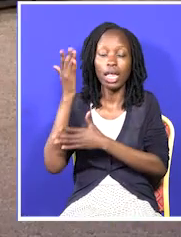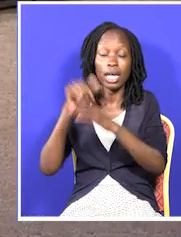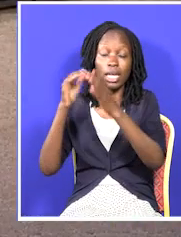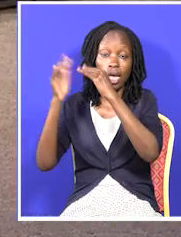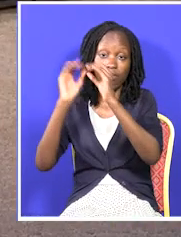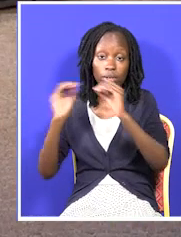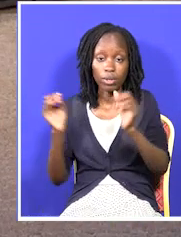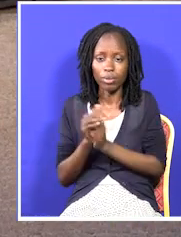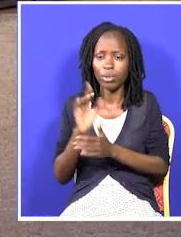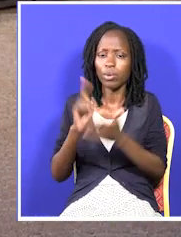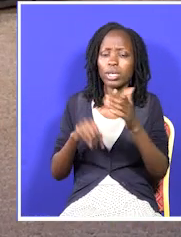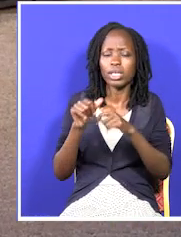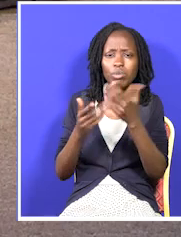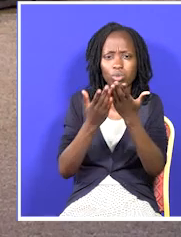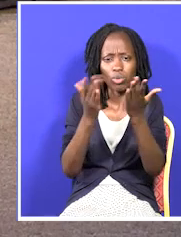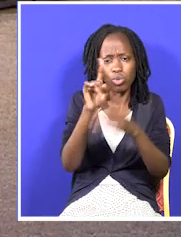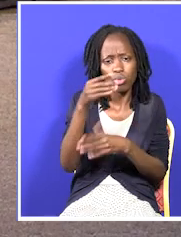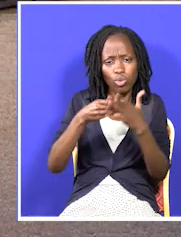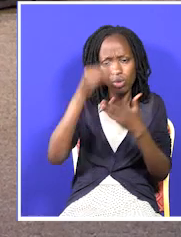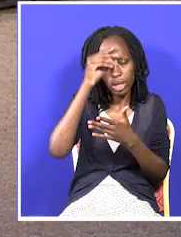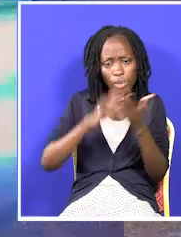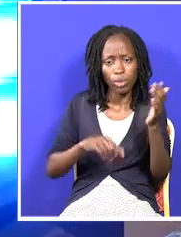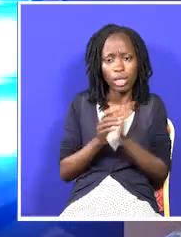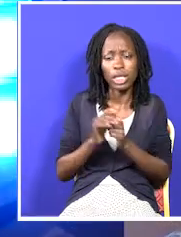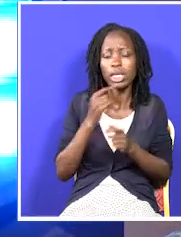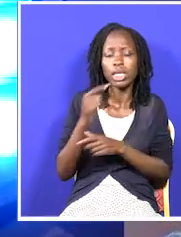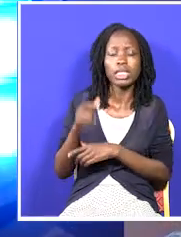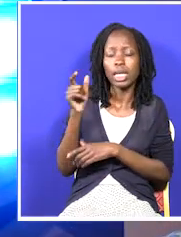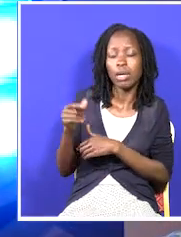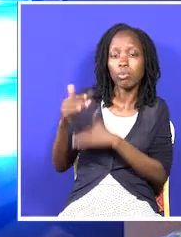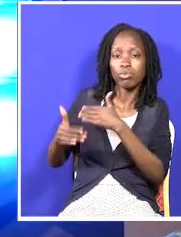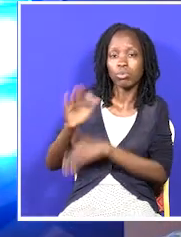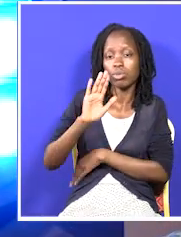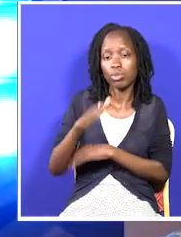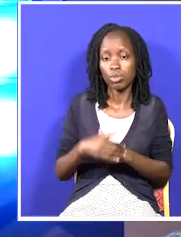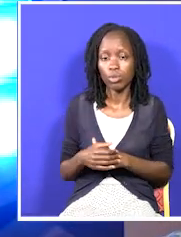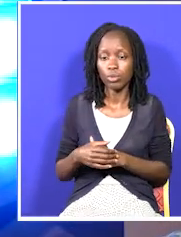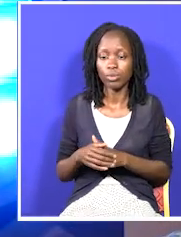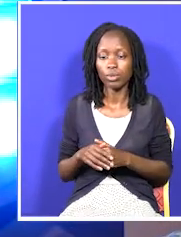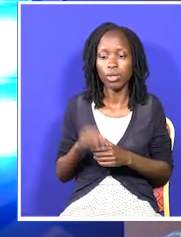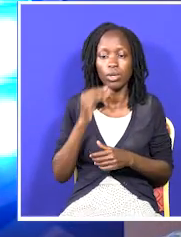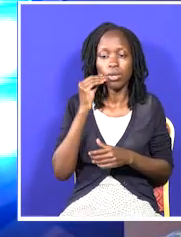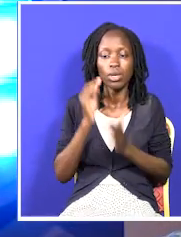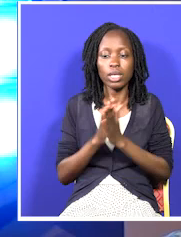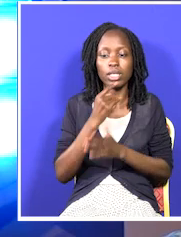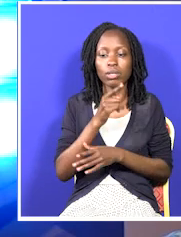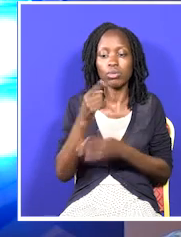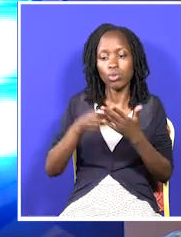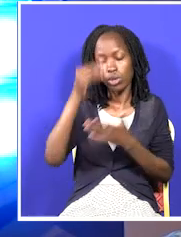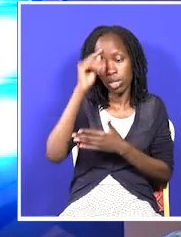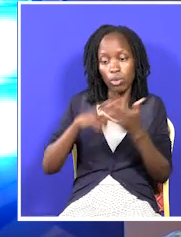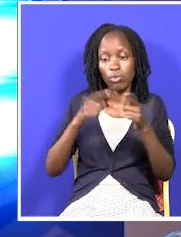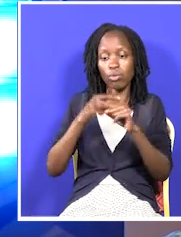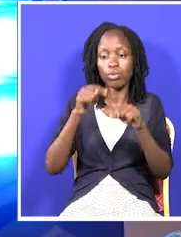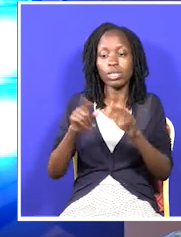Yeah. Great things. What about you guys? What have you learned? Could you share with somebody seated next to you at home and tell them what you have learned from this